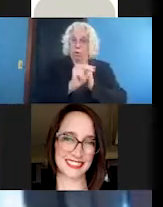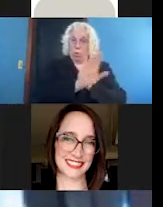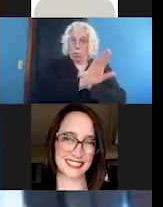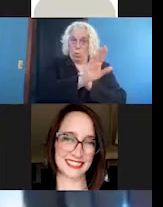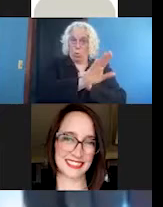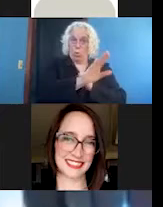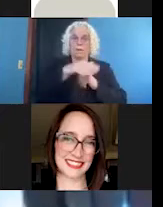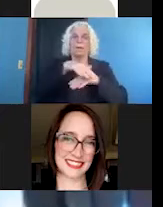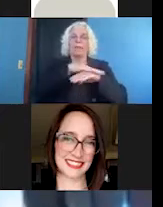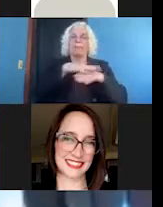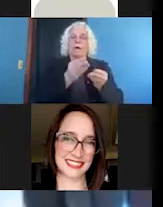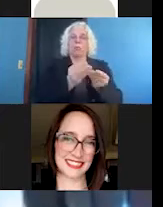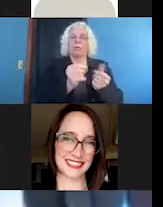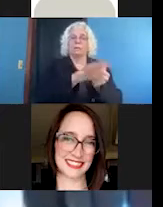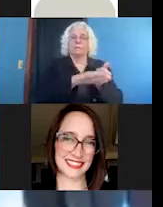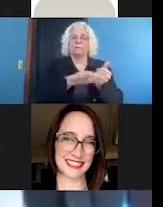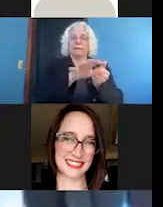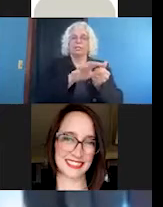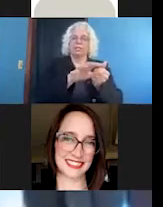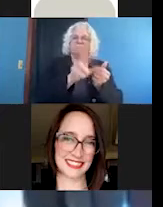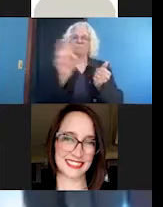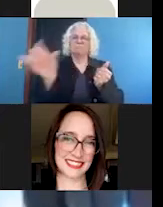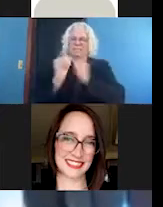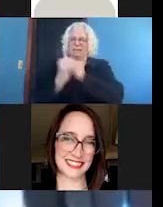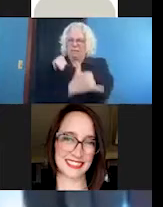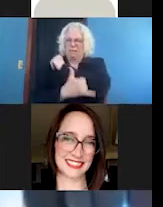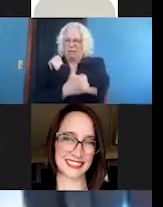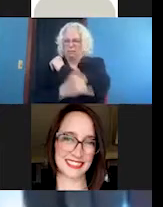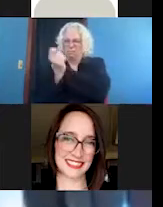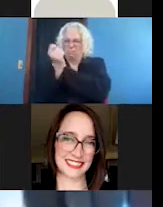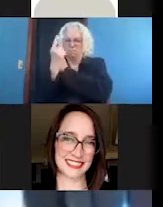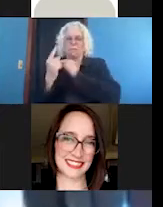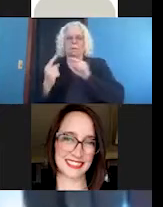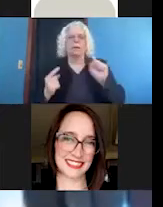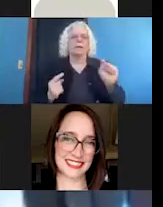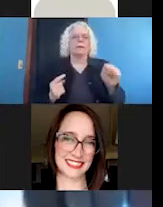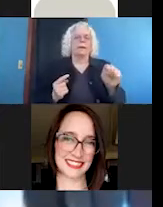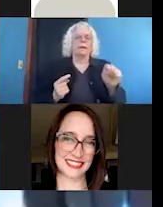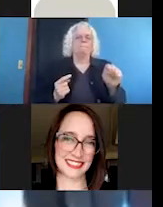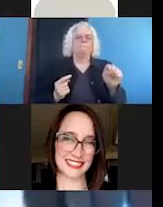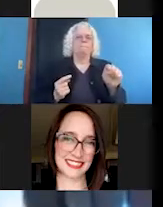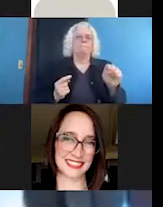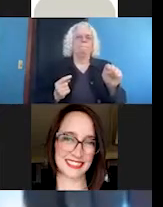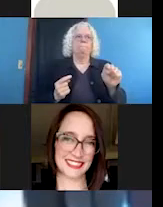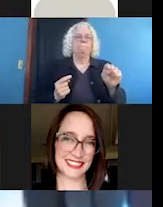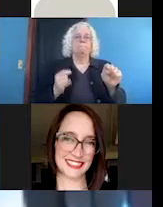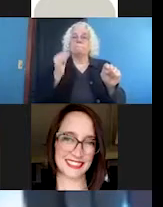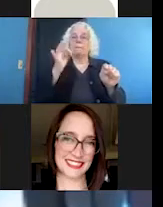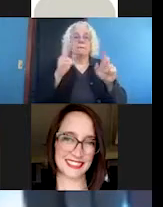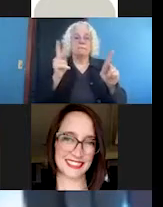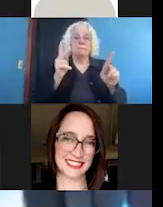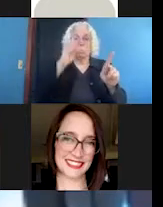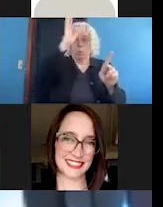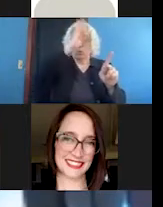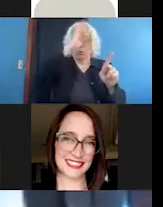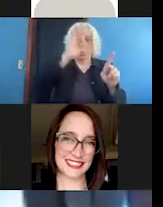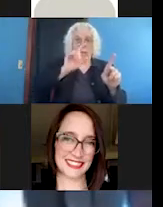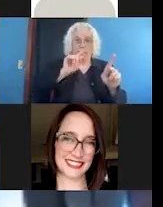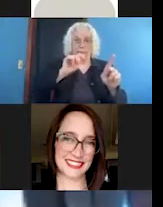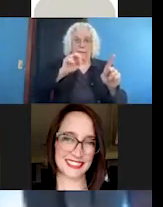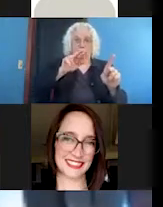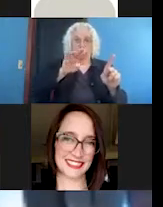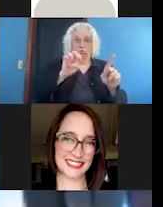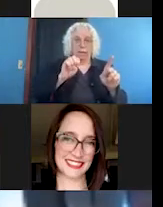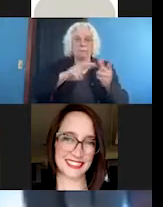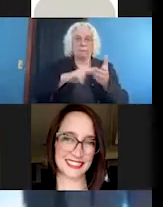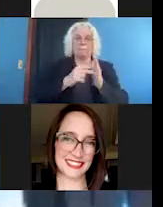reservation is our country in a sense. And sometimes I like to, when people don't really know anything about a tribe, I like to say, I'm